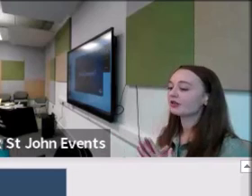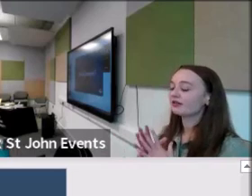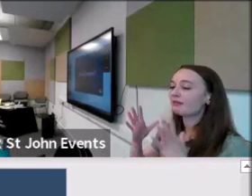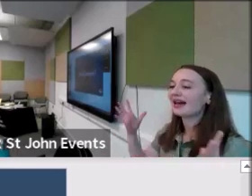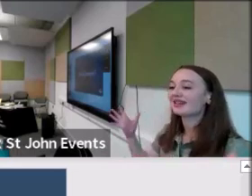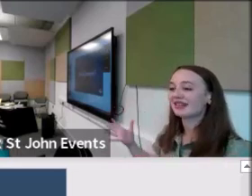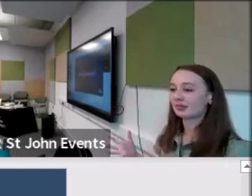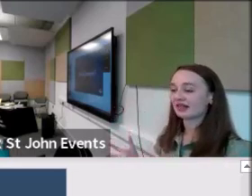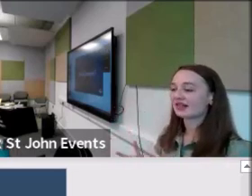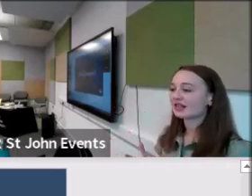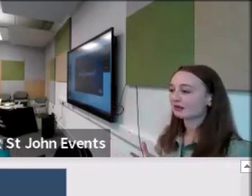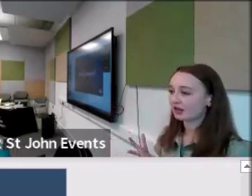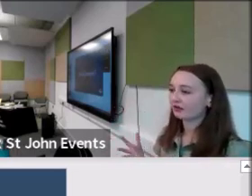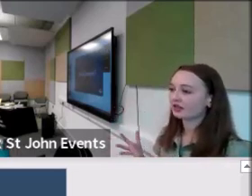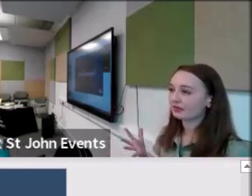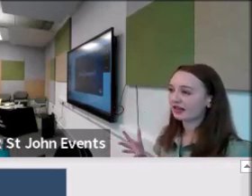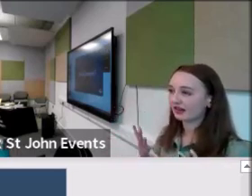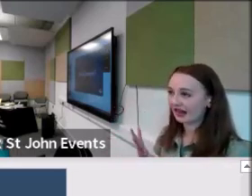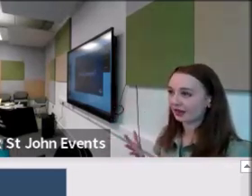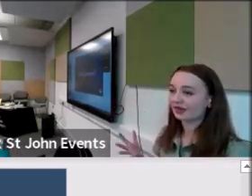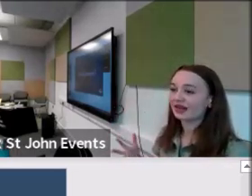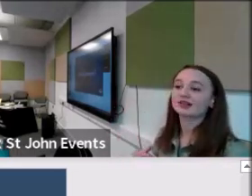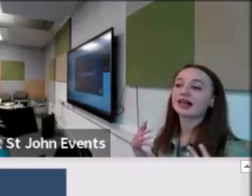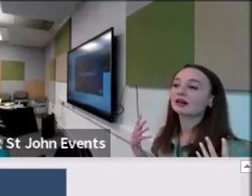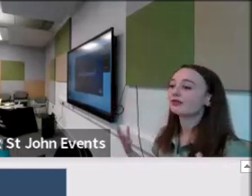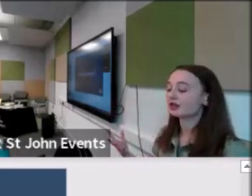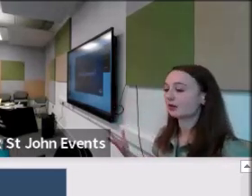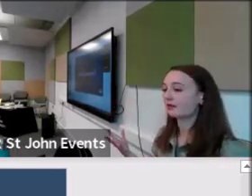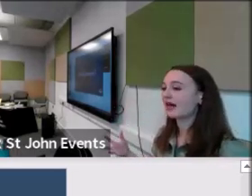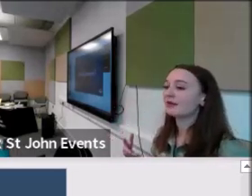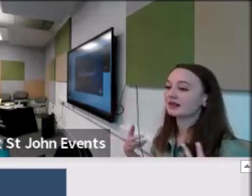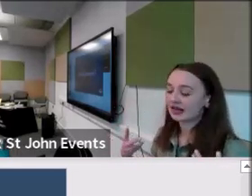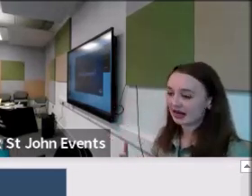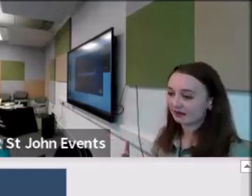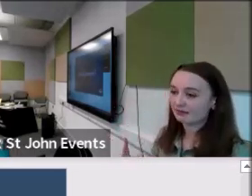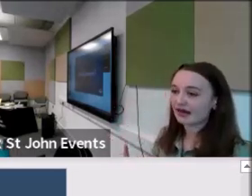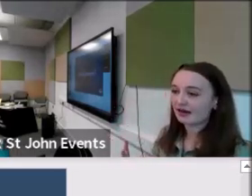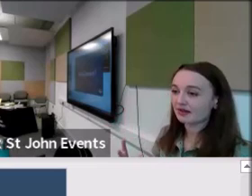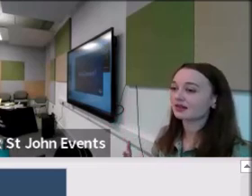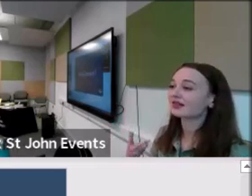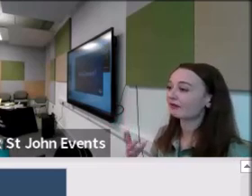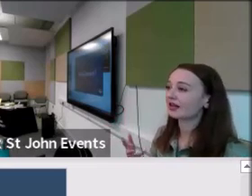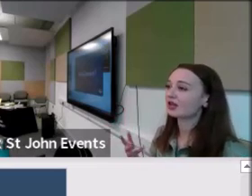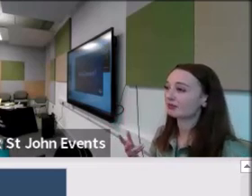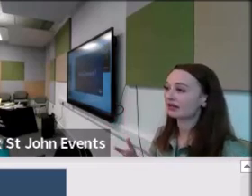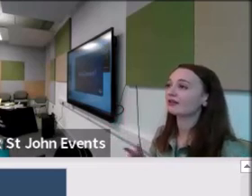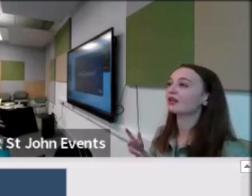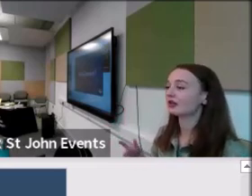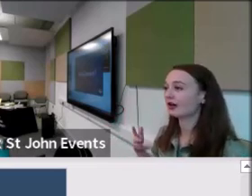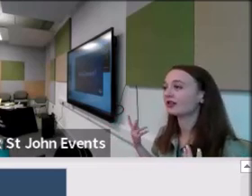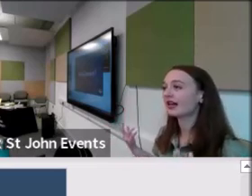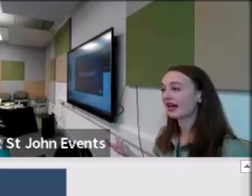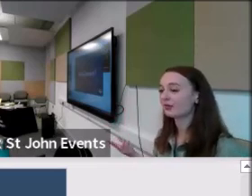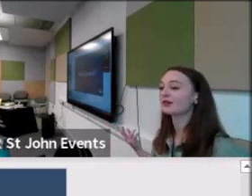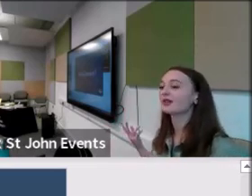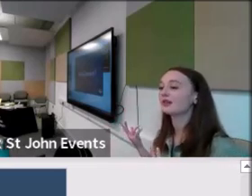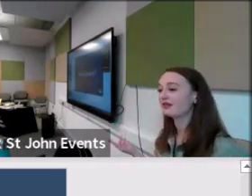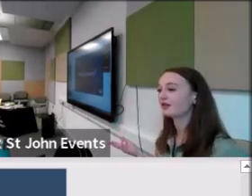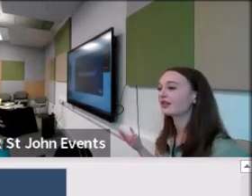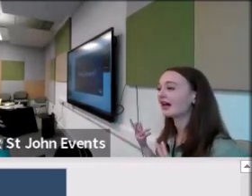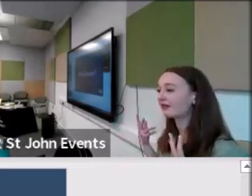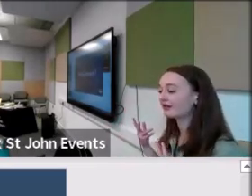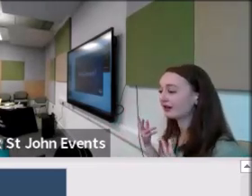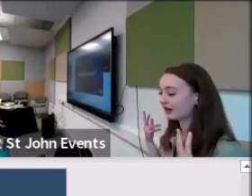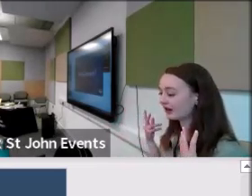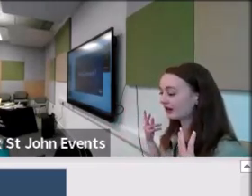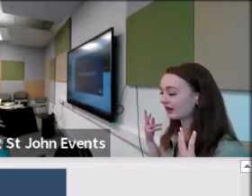I don't do it pan-disability, so I don't speak at length on things like visual impairments and hearing impairments. I really do believe that you should go to experts in the